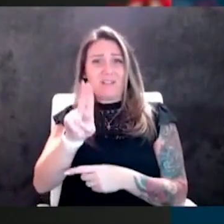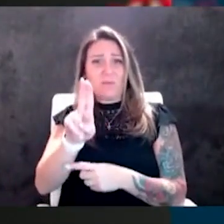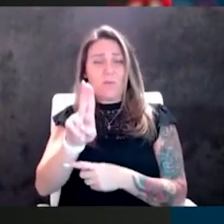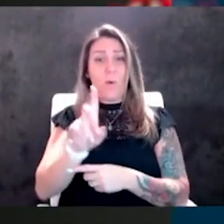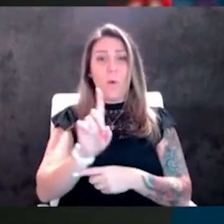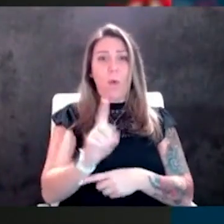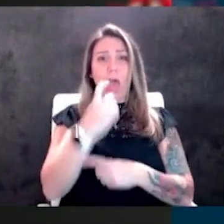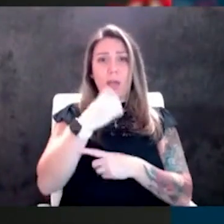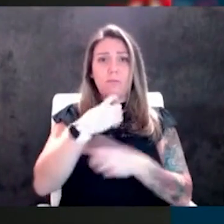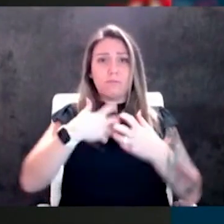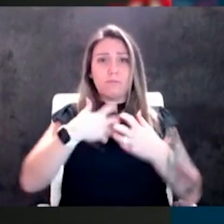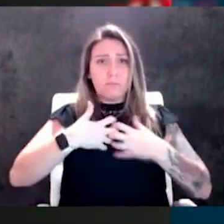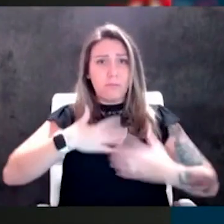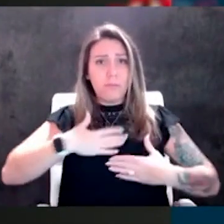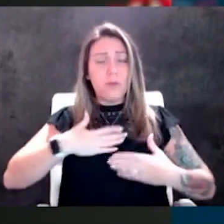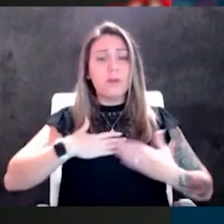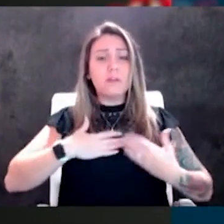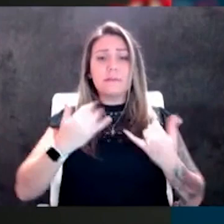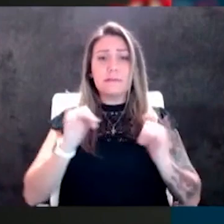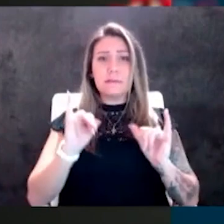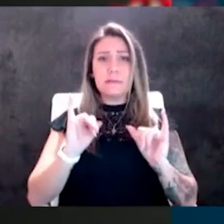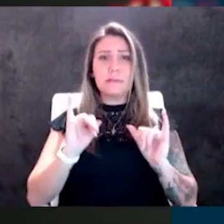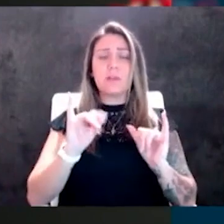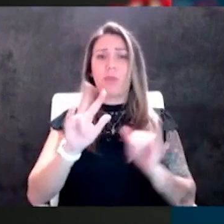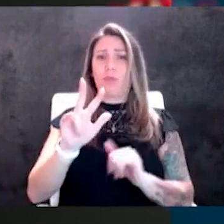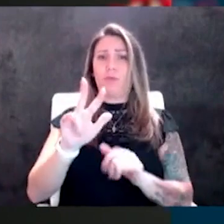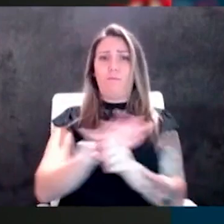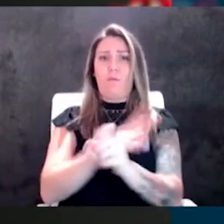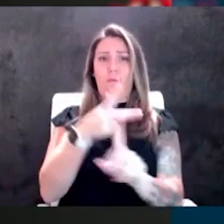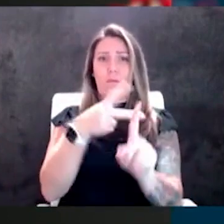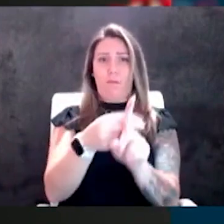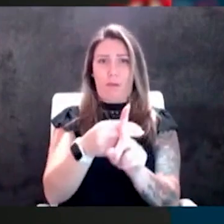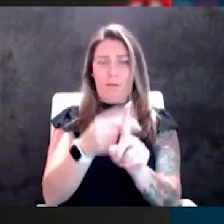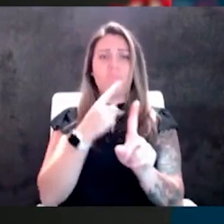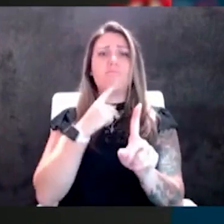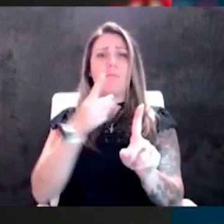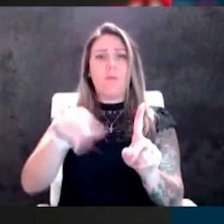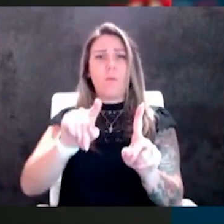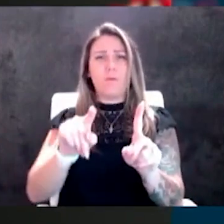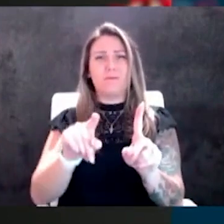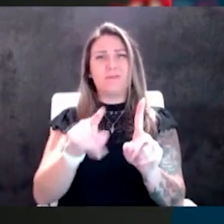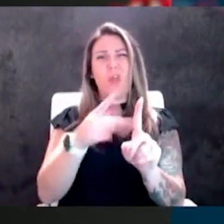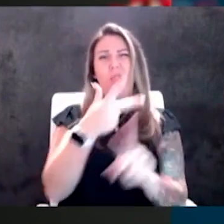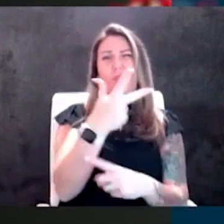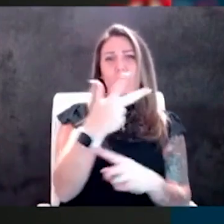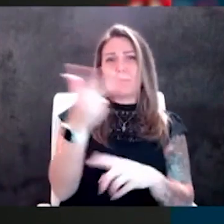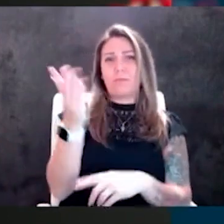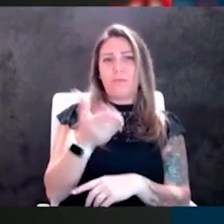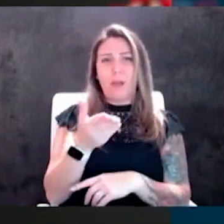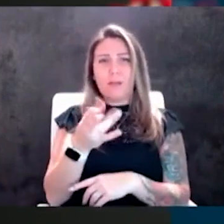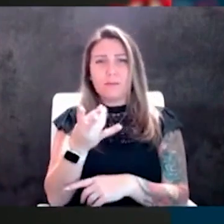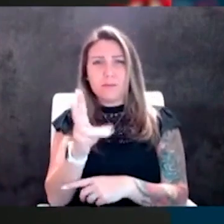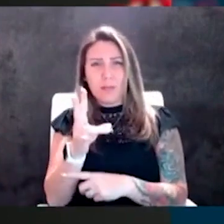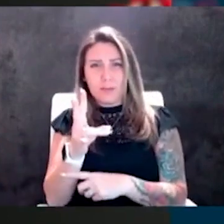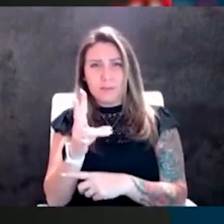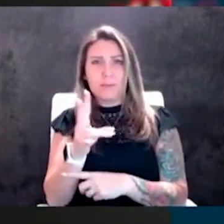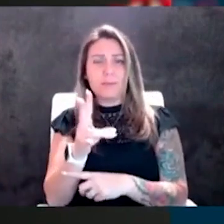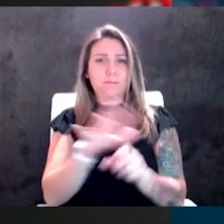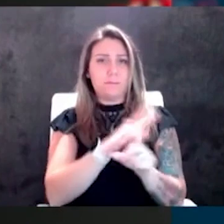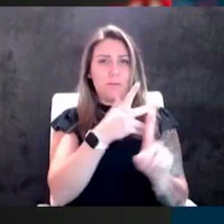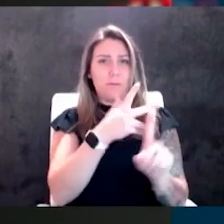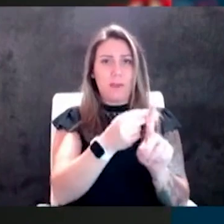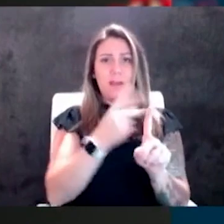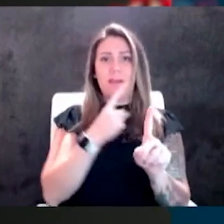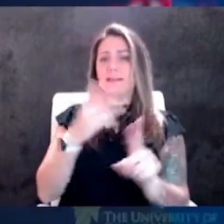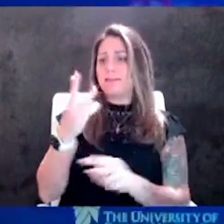have 3 fully vaccinated patients of those 17 active infections and 16 additional patients in that recovery period as